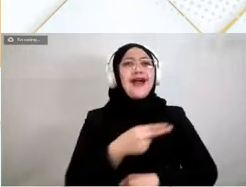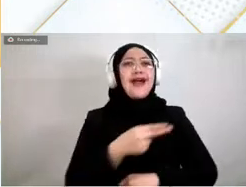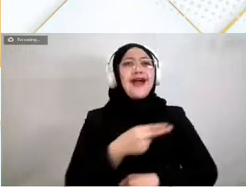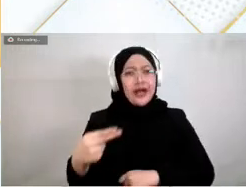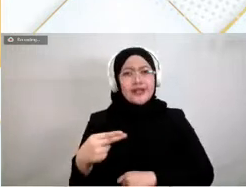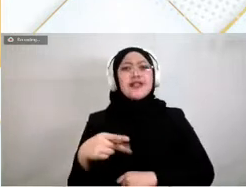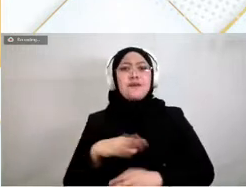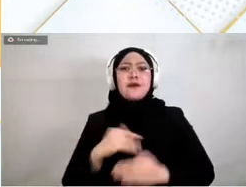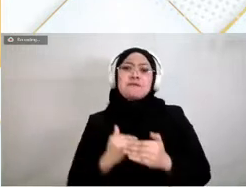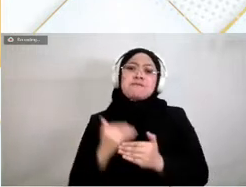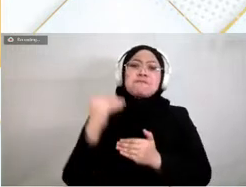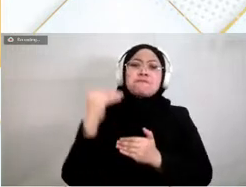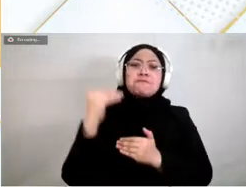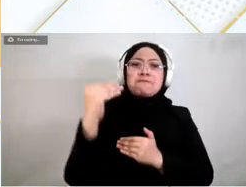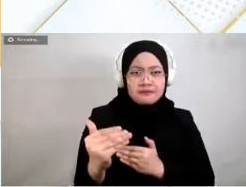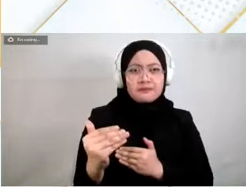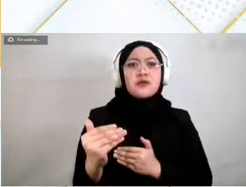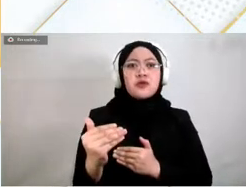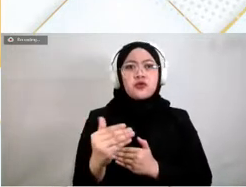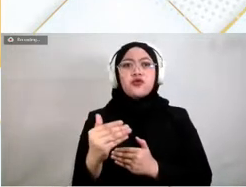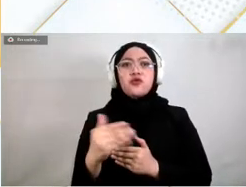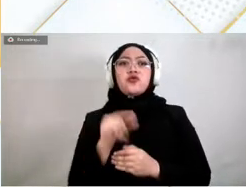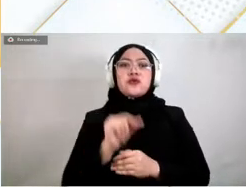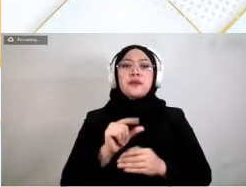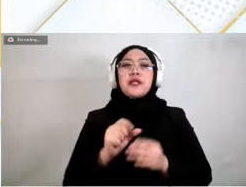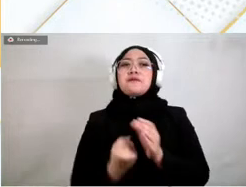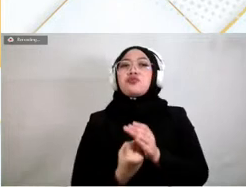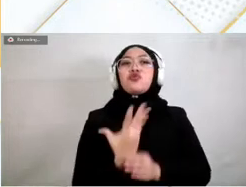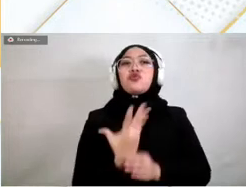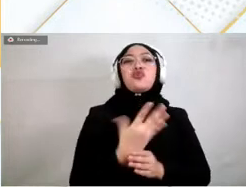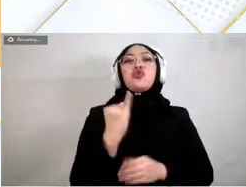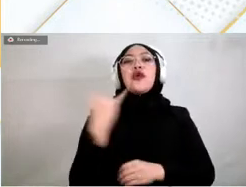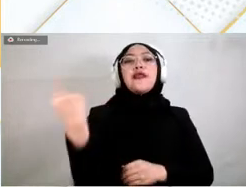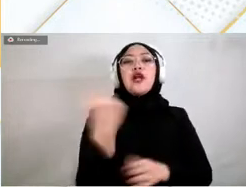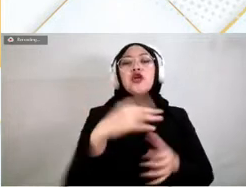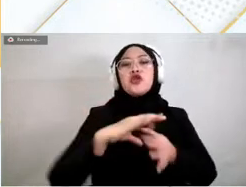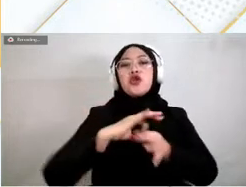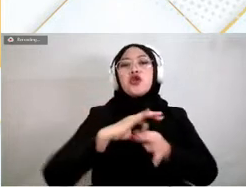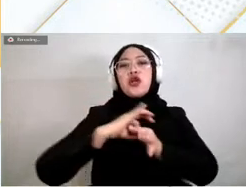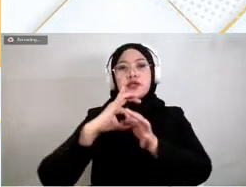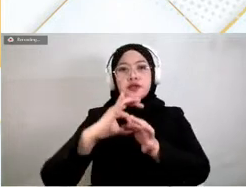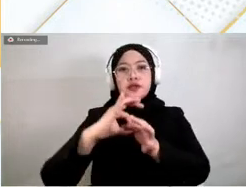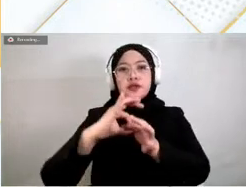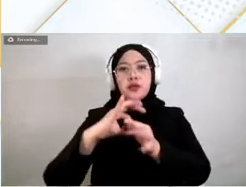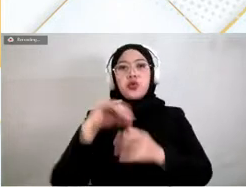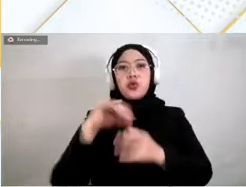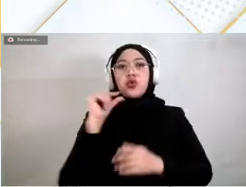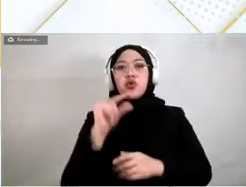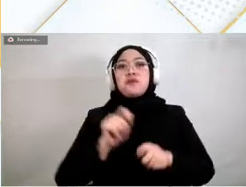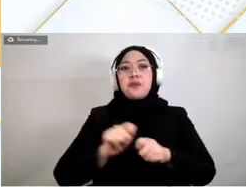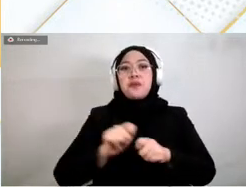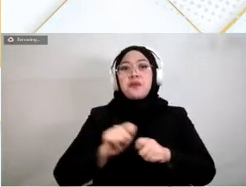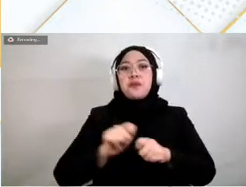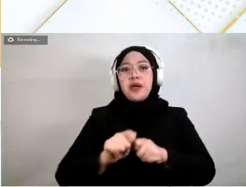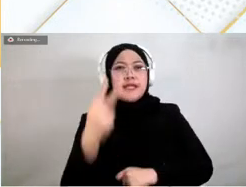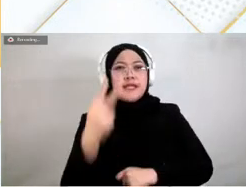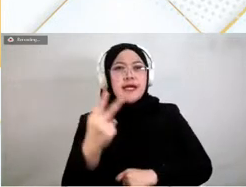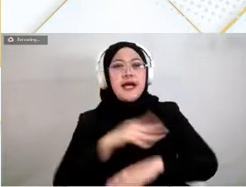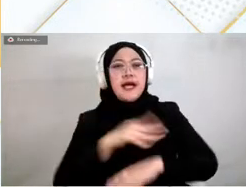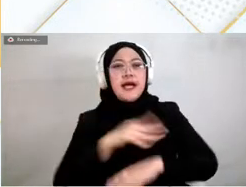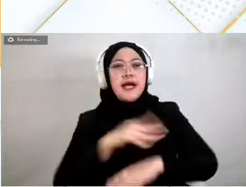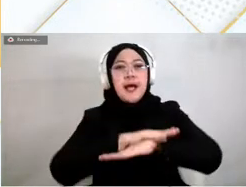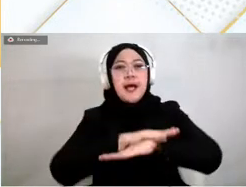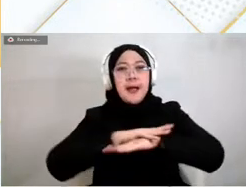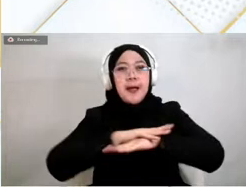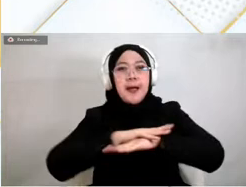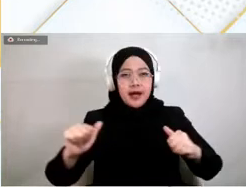to partake a more significant role in the international level to maintain peace and security. To this end,